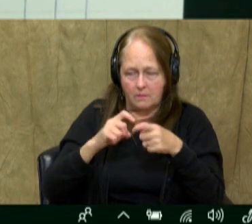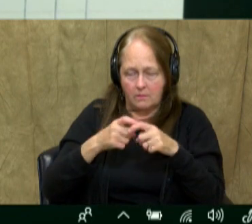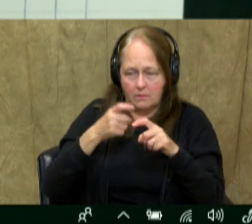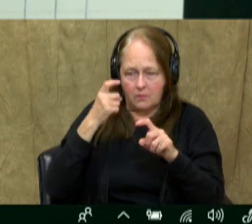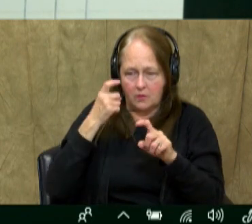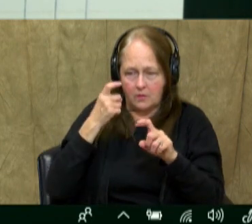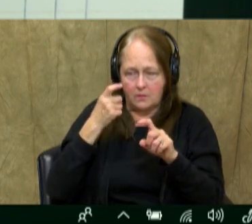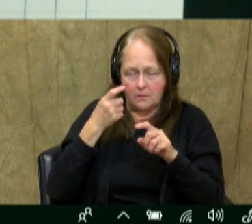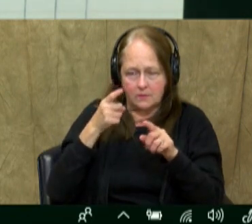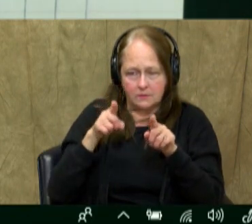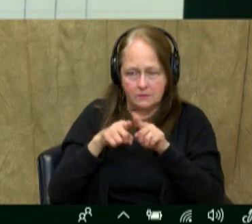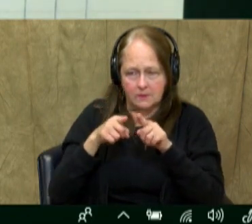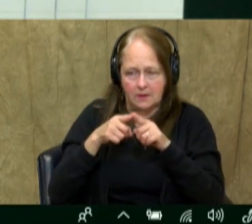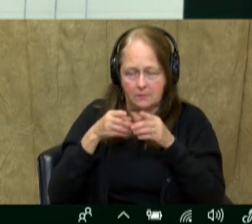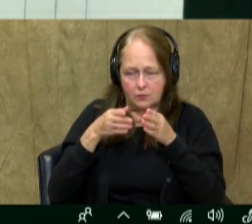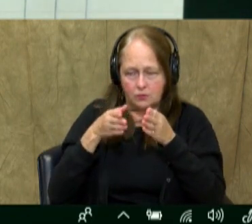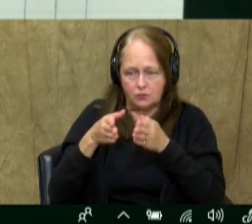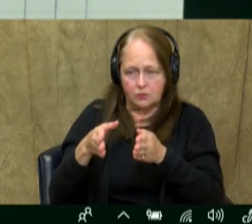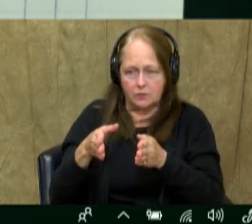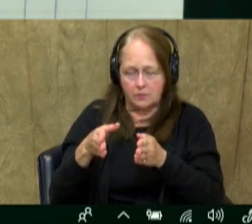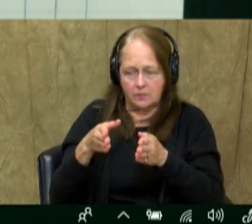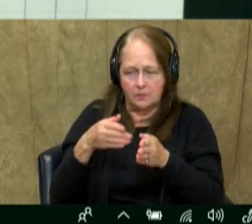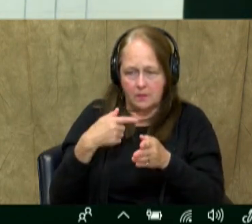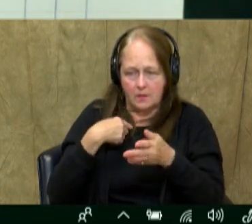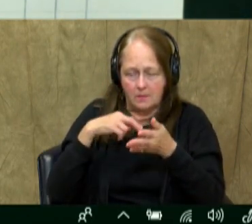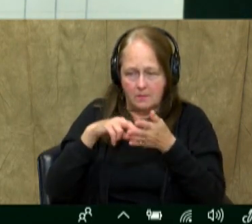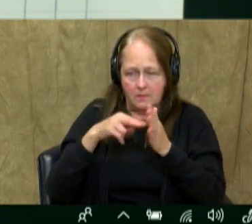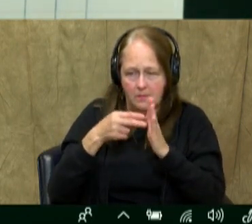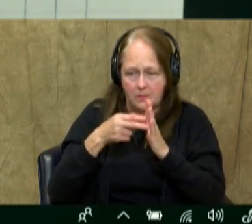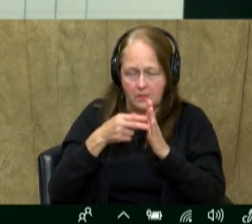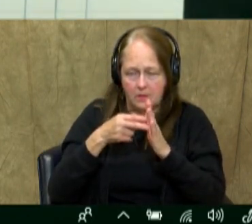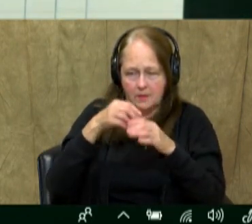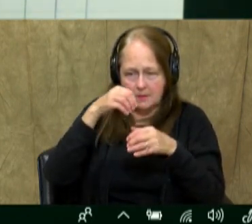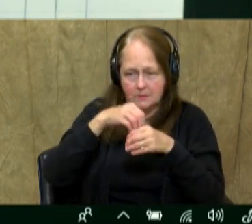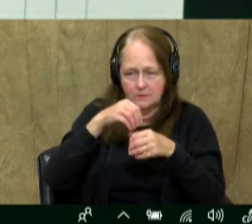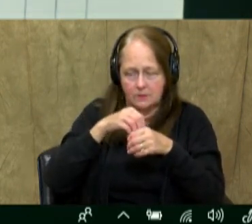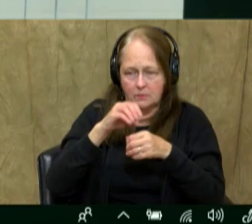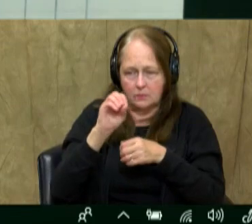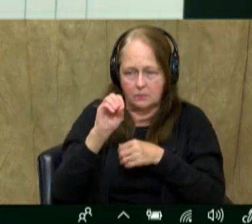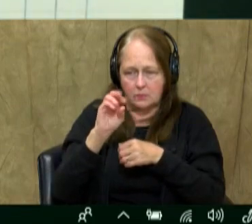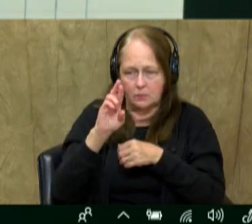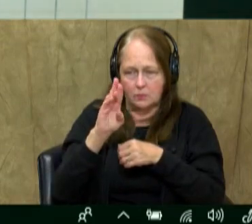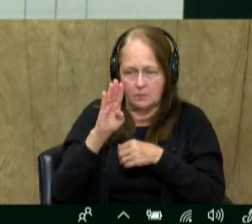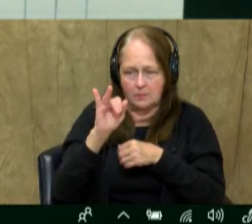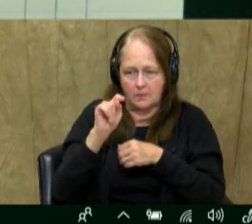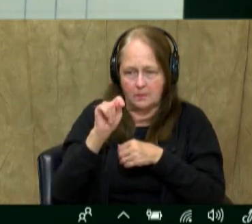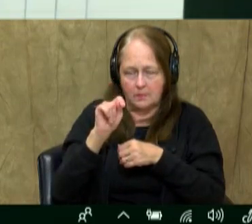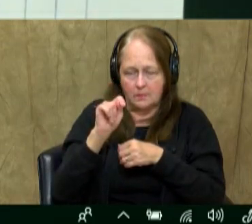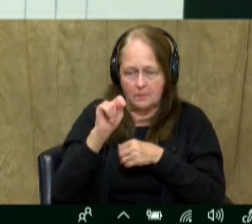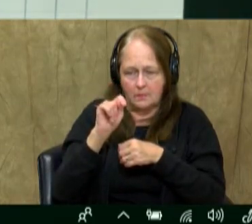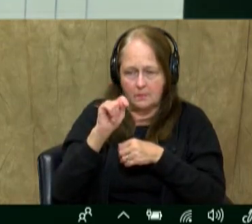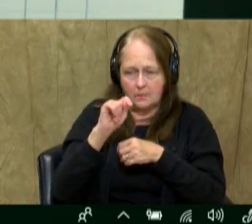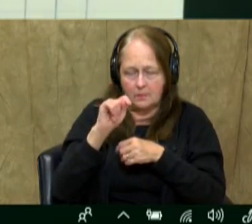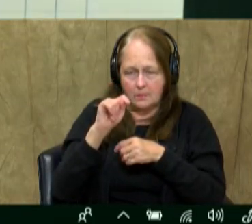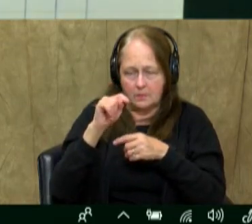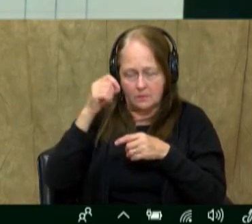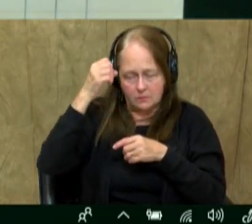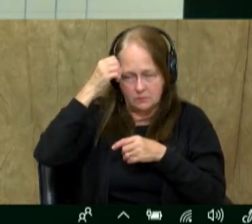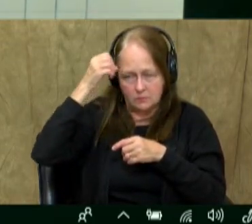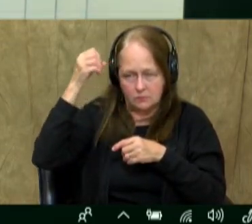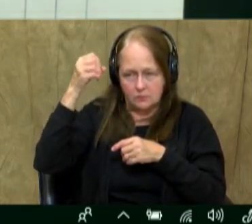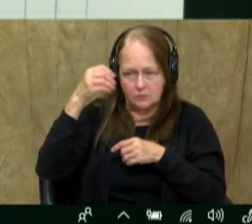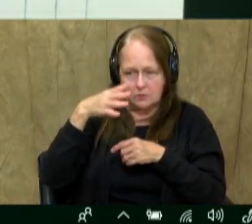from the same direction, and by the same direction I mean the inside of the orbit. So as the Earth is orbiting around the